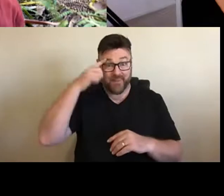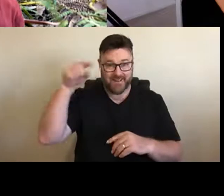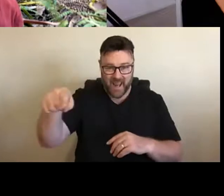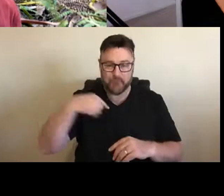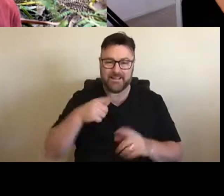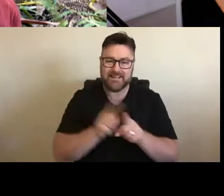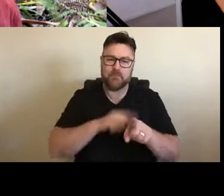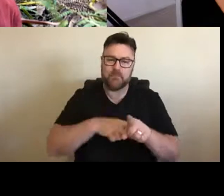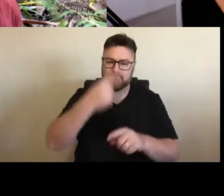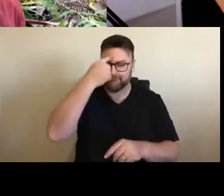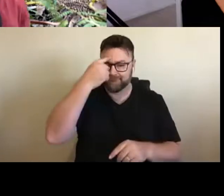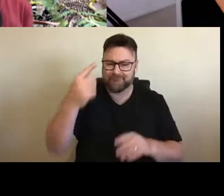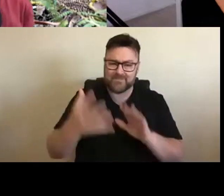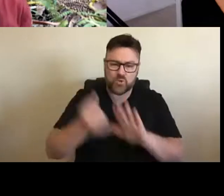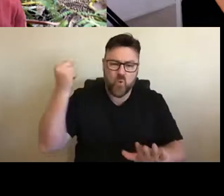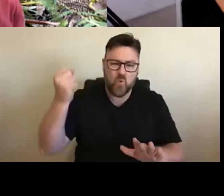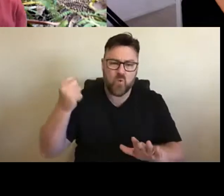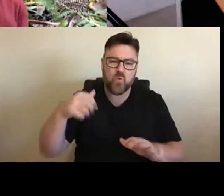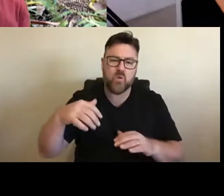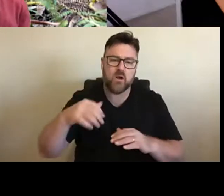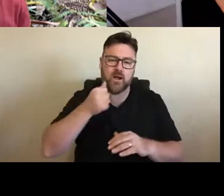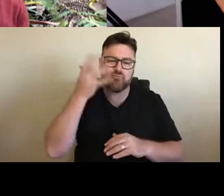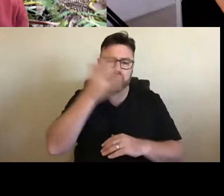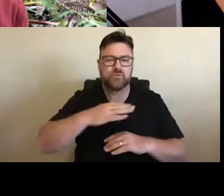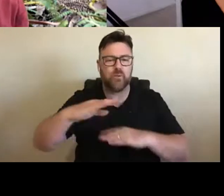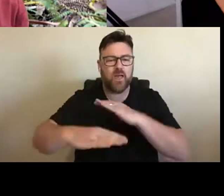that land has been stolen as well, and that